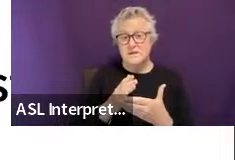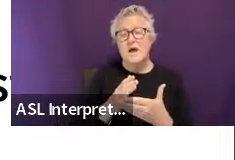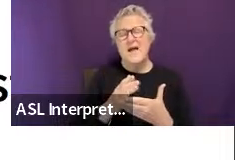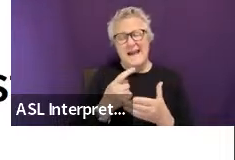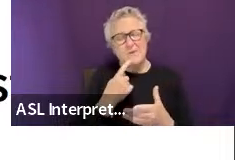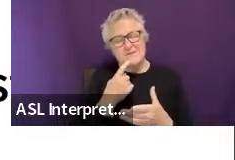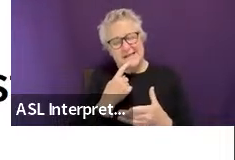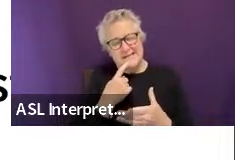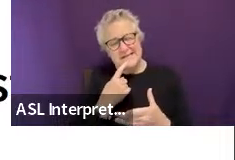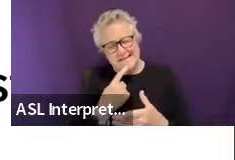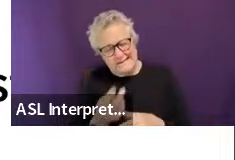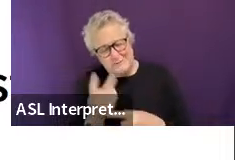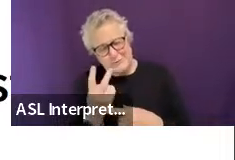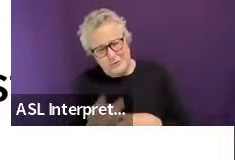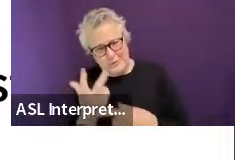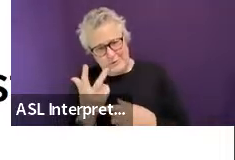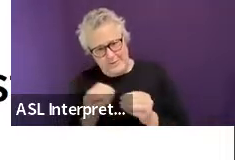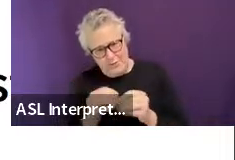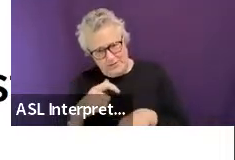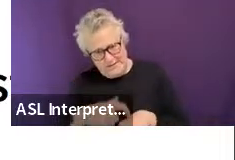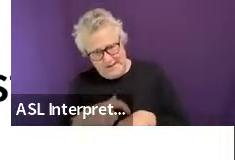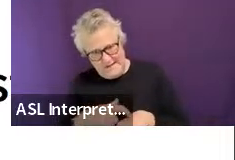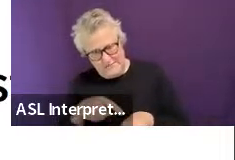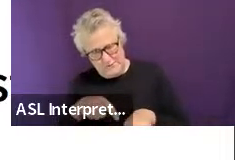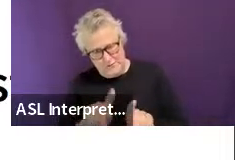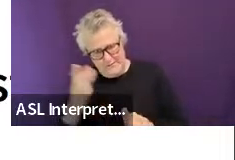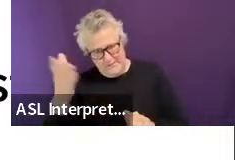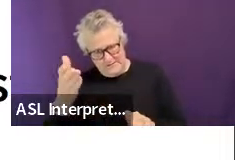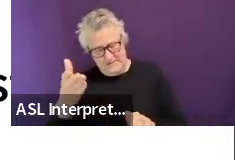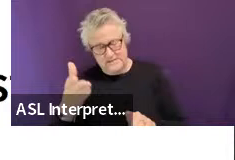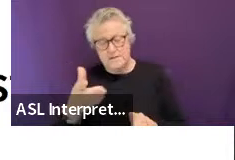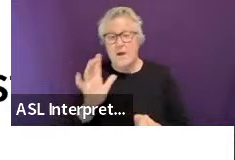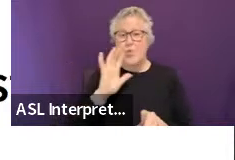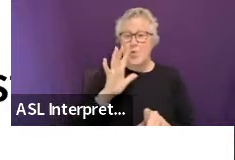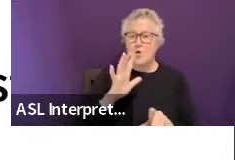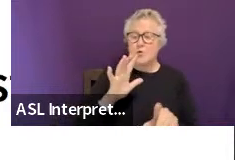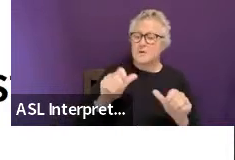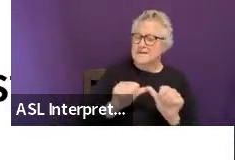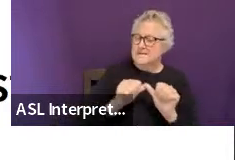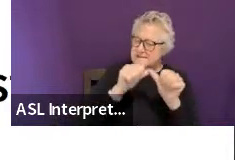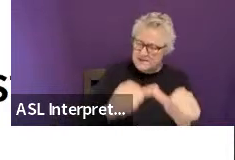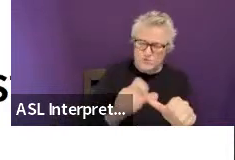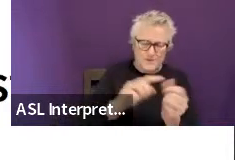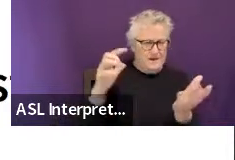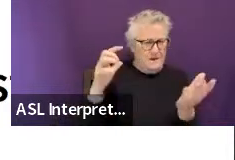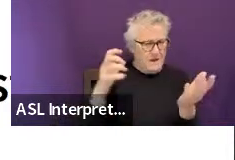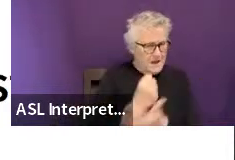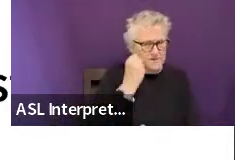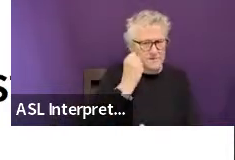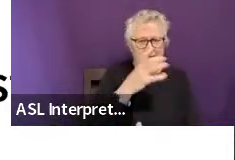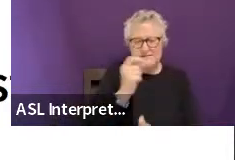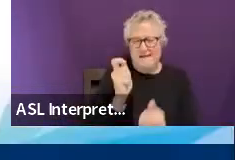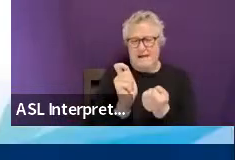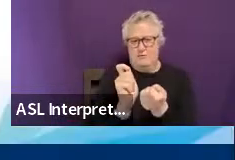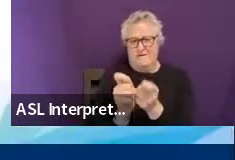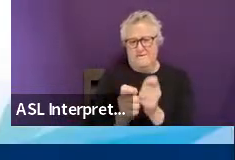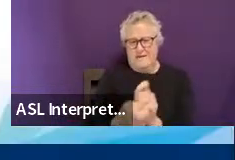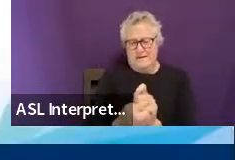more times in this presentation, will continue to be optimized and refined as design advances. So let's move